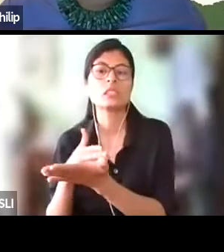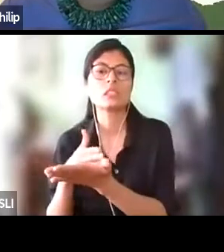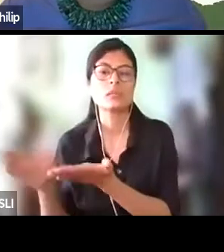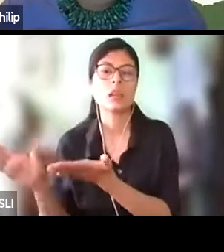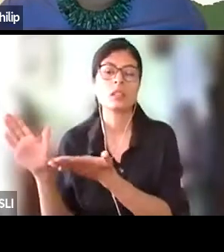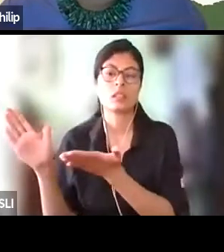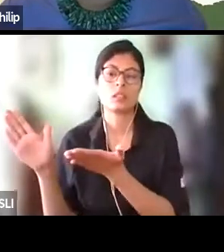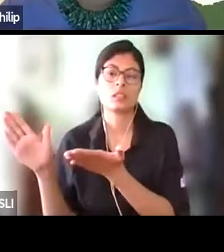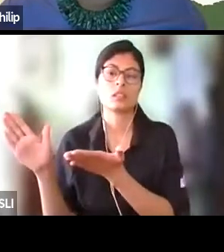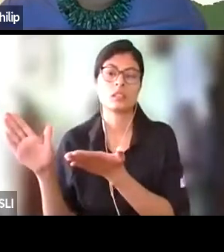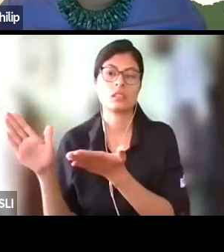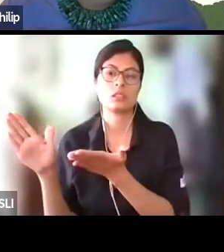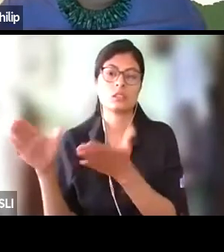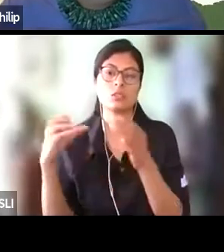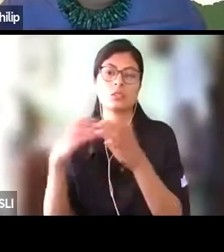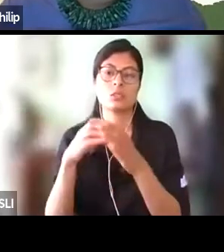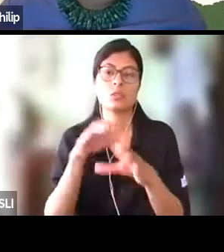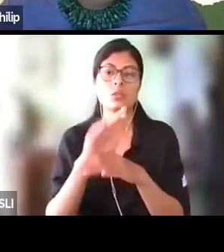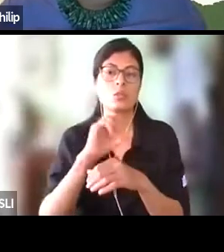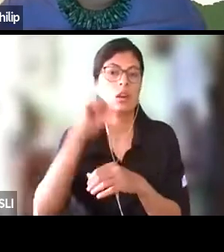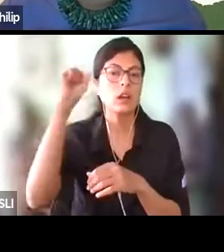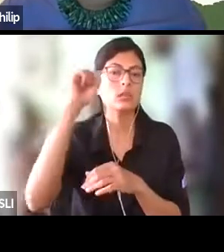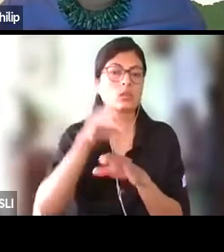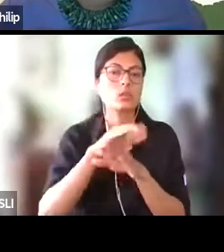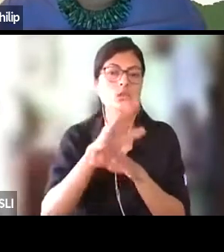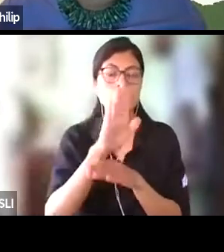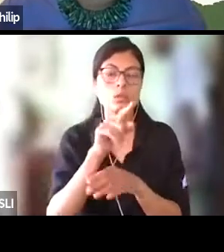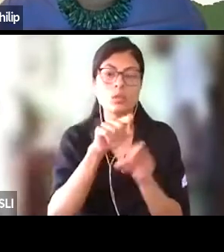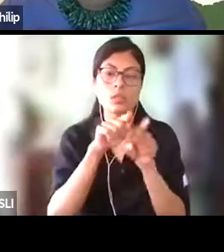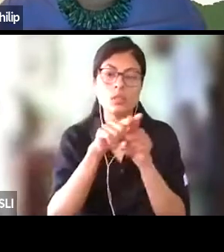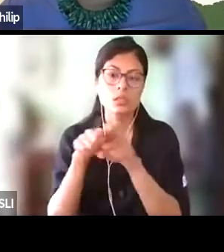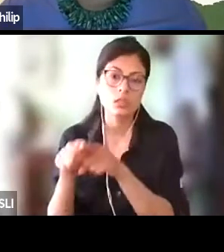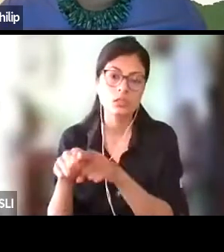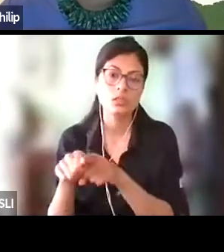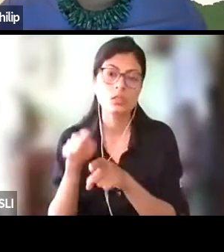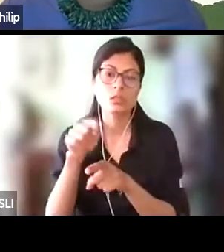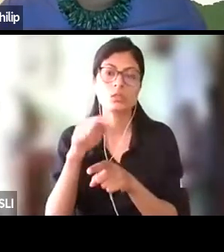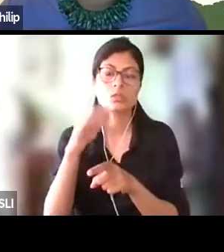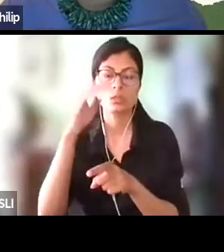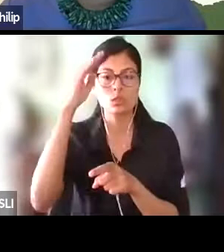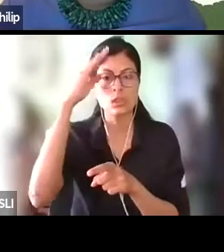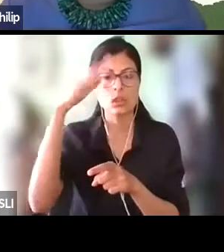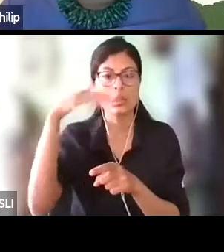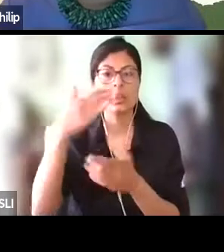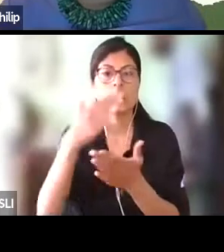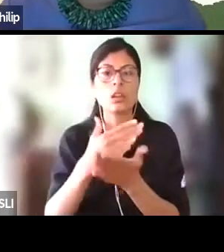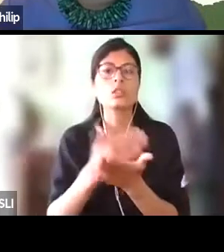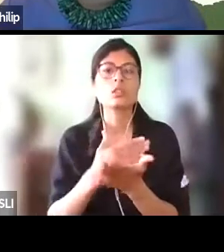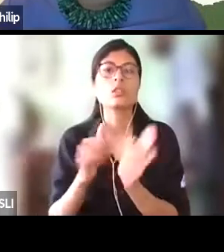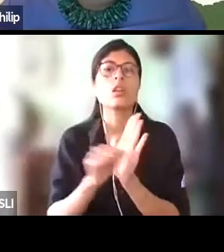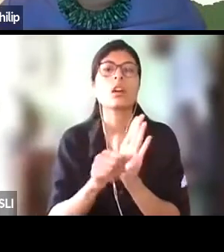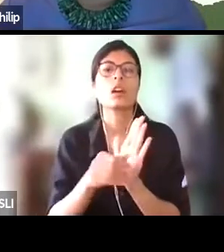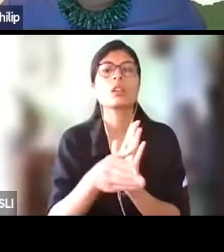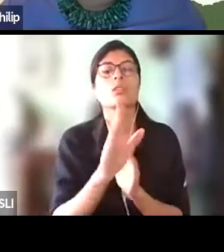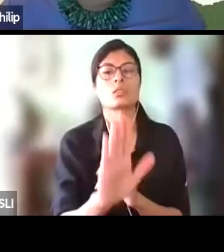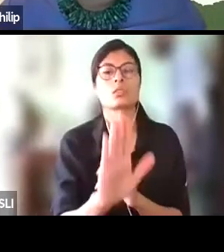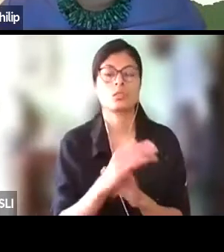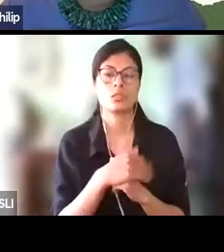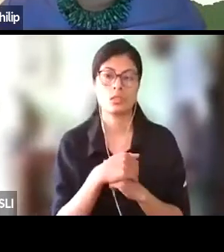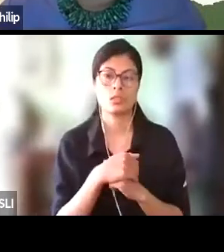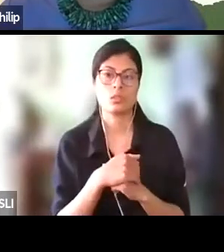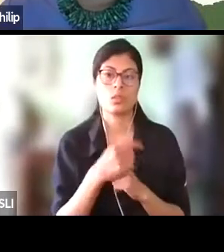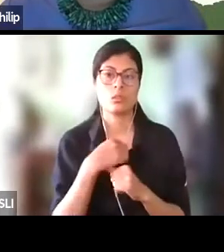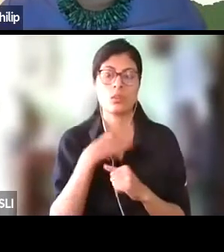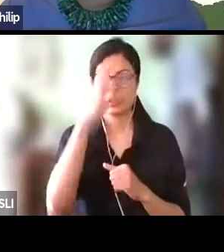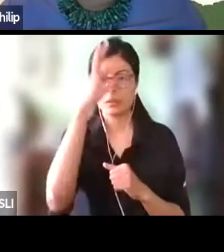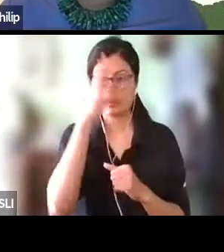time, how is the government taking all these initiatives when it comes to issues like women, children, elderly people,